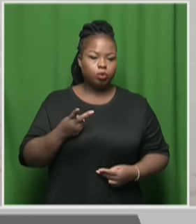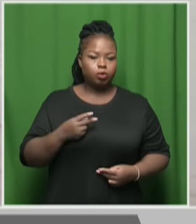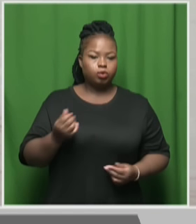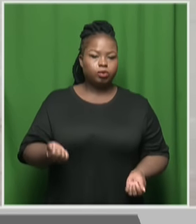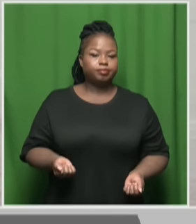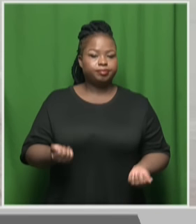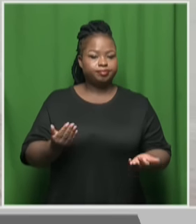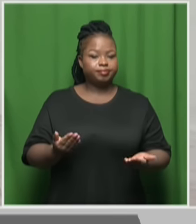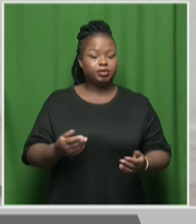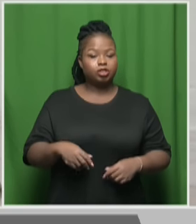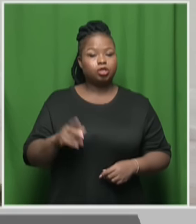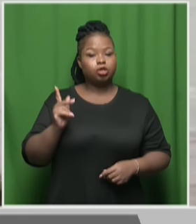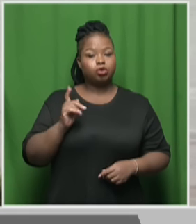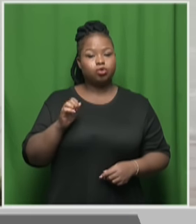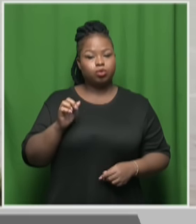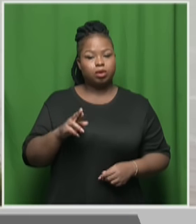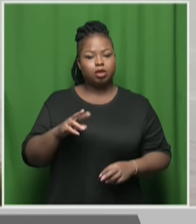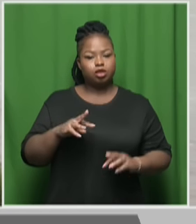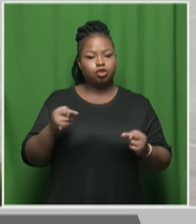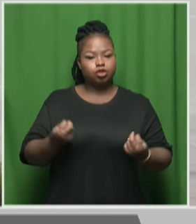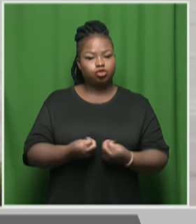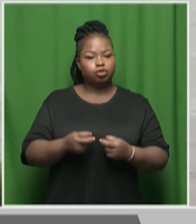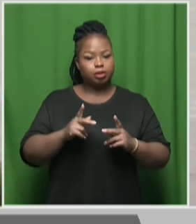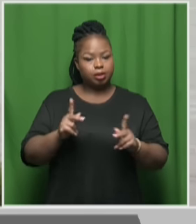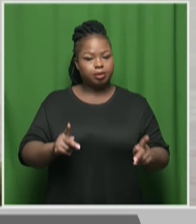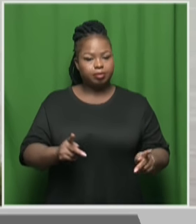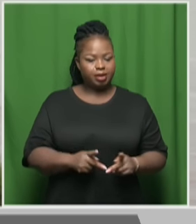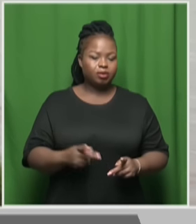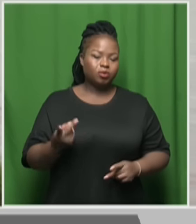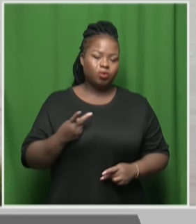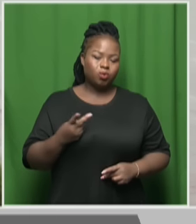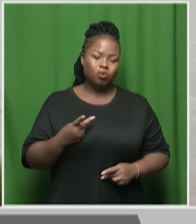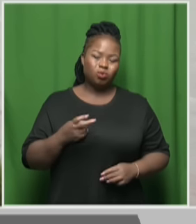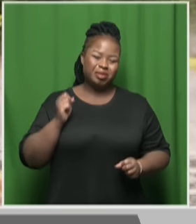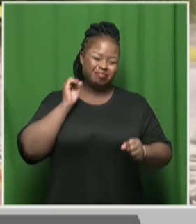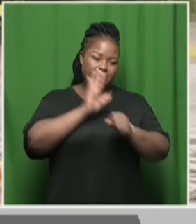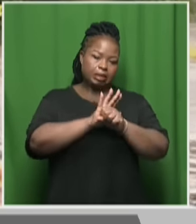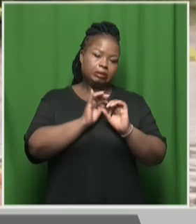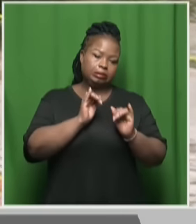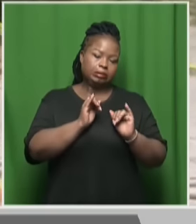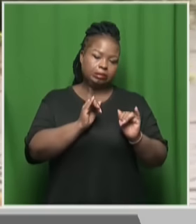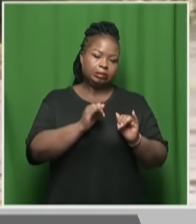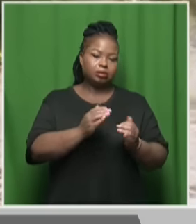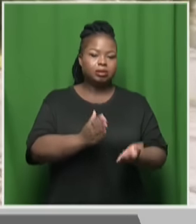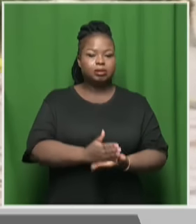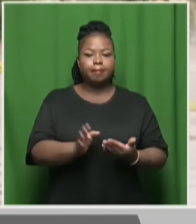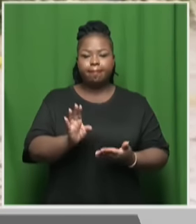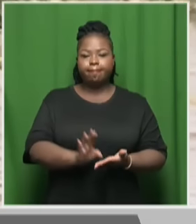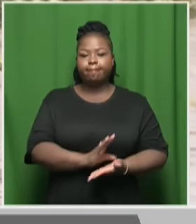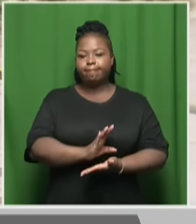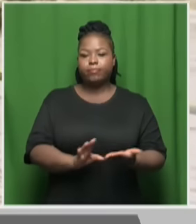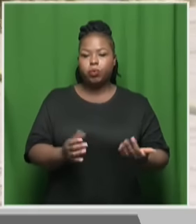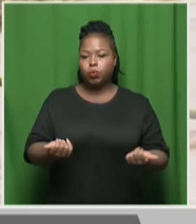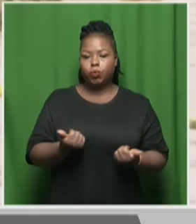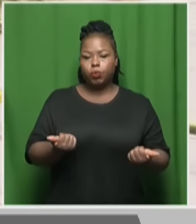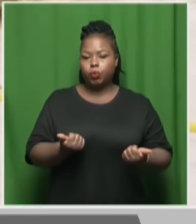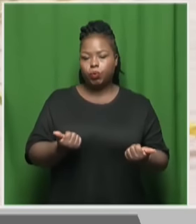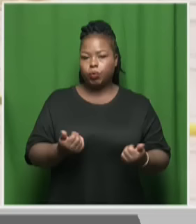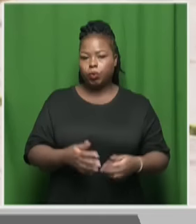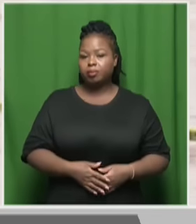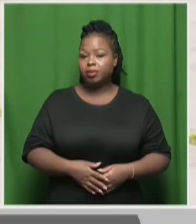Kruger National Park as part of their itinerary. So that impact has indeed been great. There have been plenty of cancellations. For us